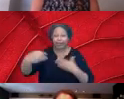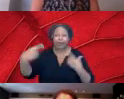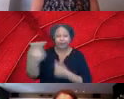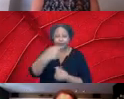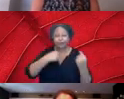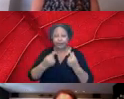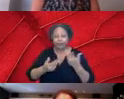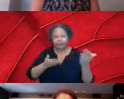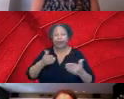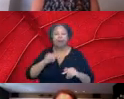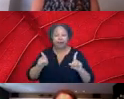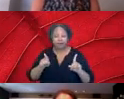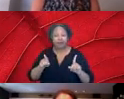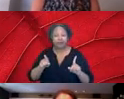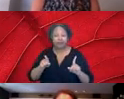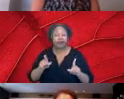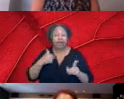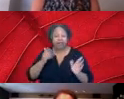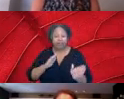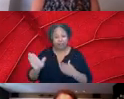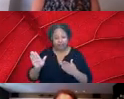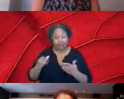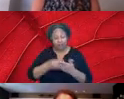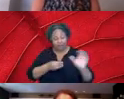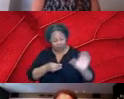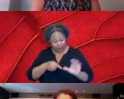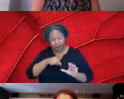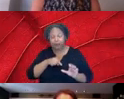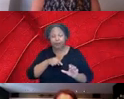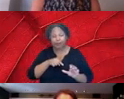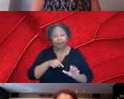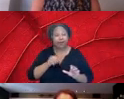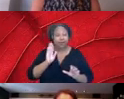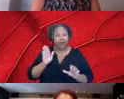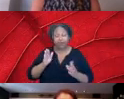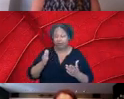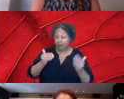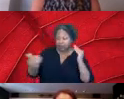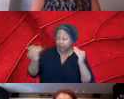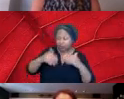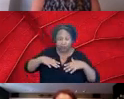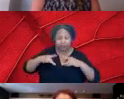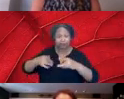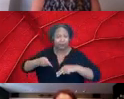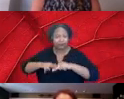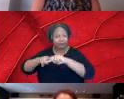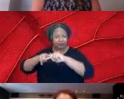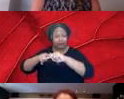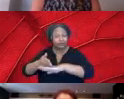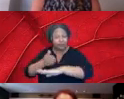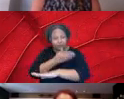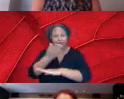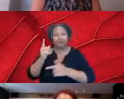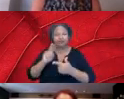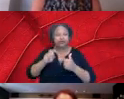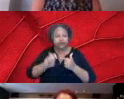with using the award in terms to advancing my knowledge base, travel, professional